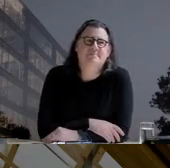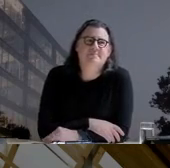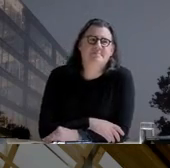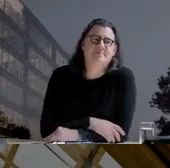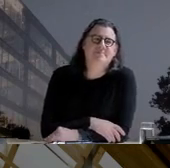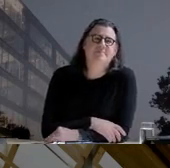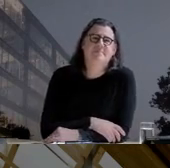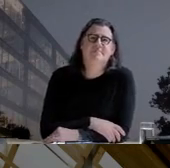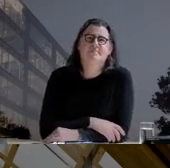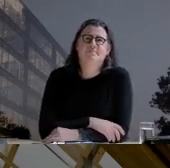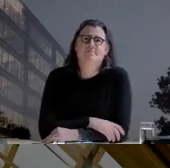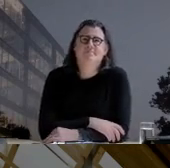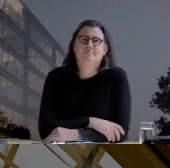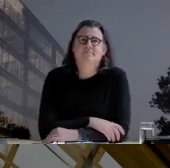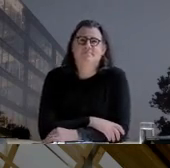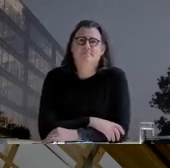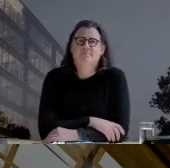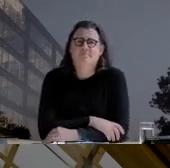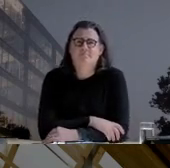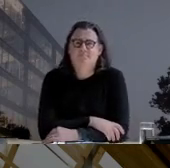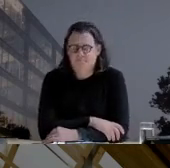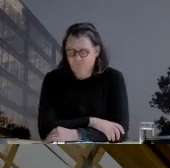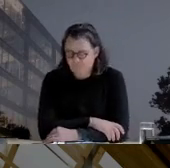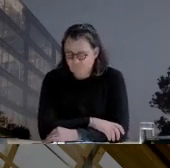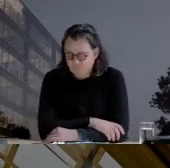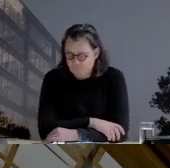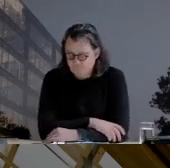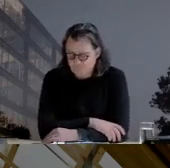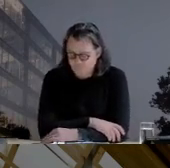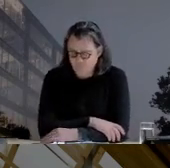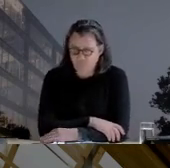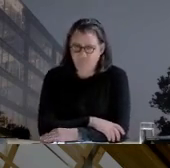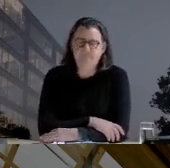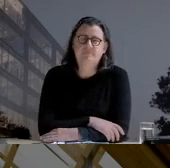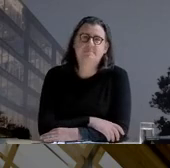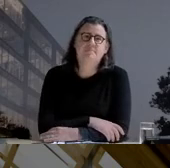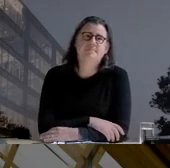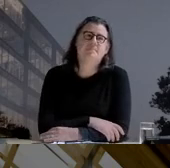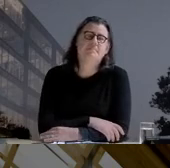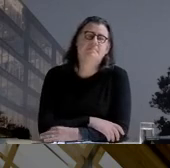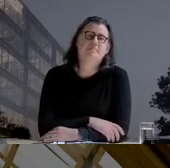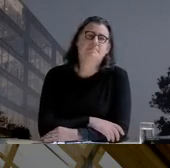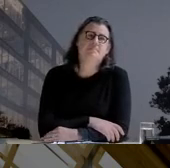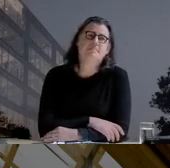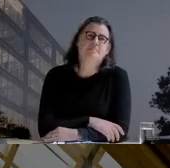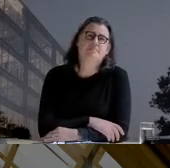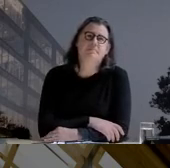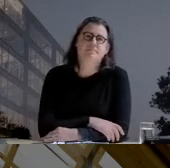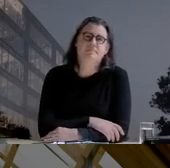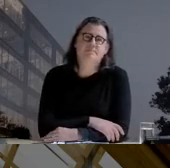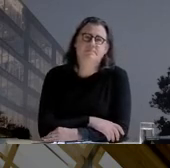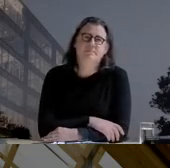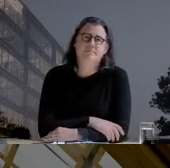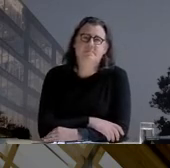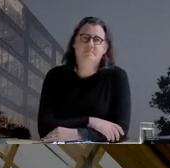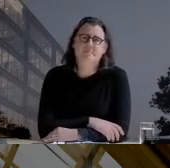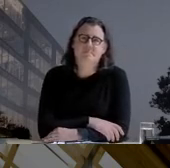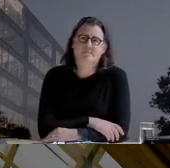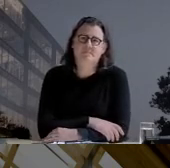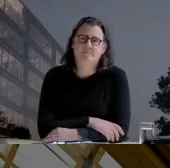Sydney. He's very, very kindly gotten on board to give us this